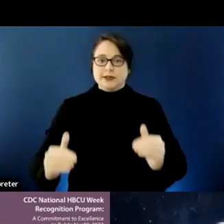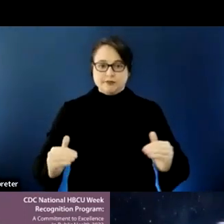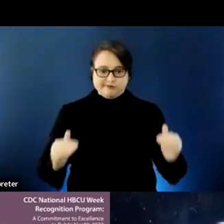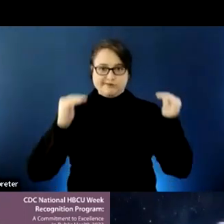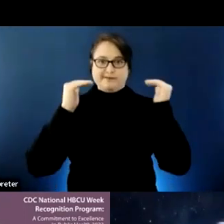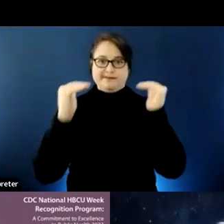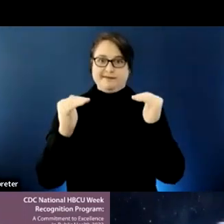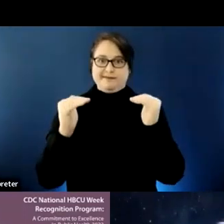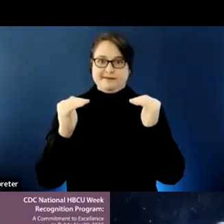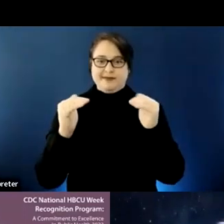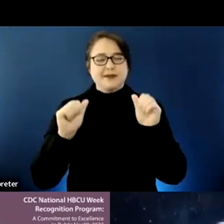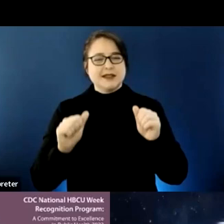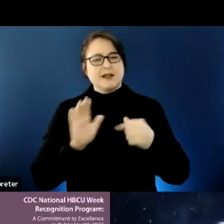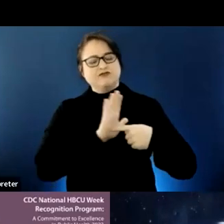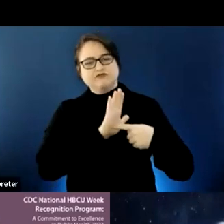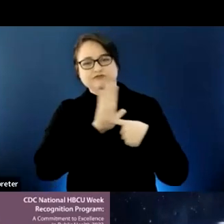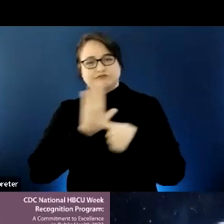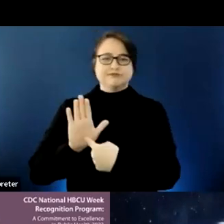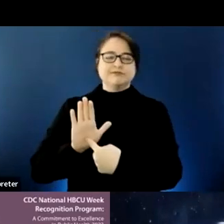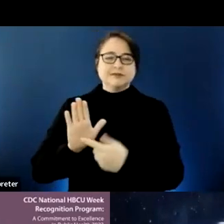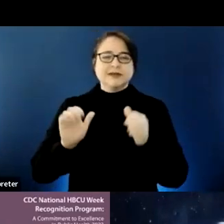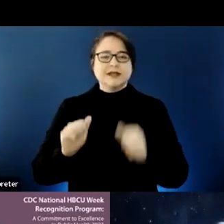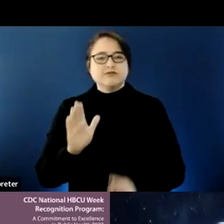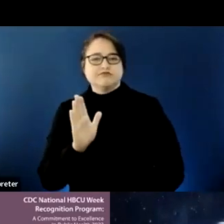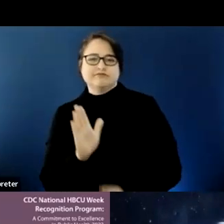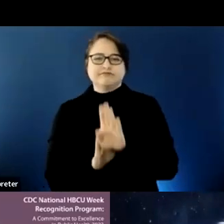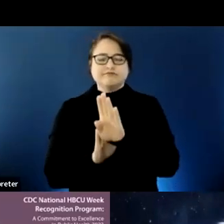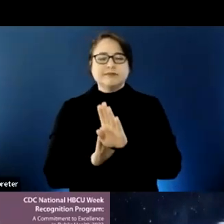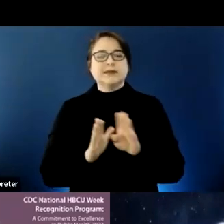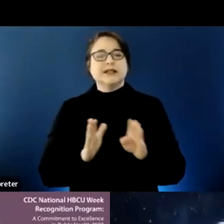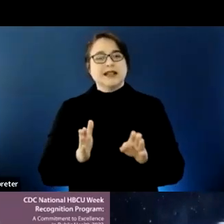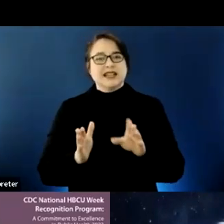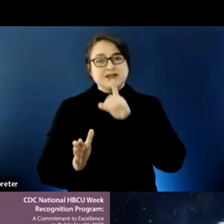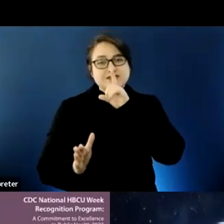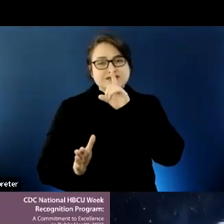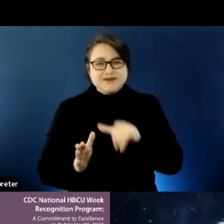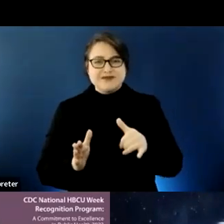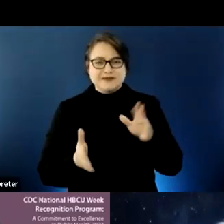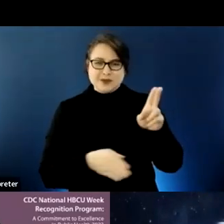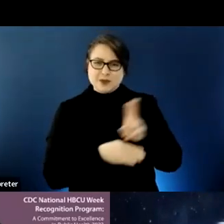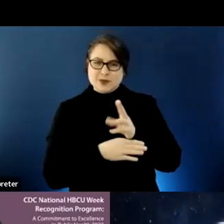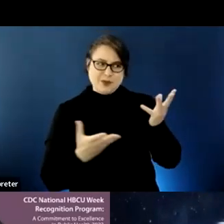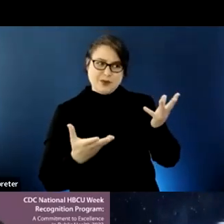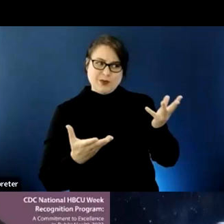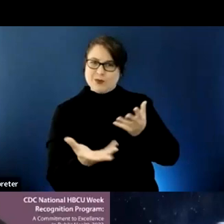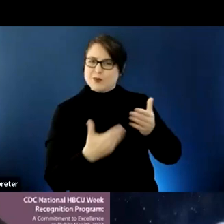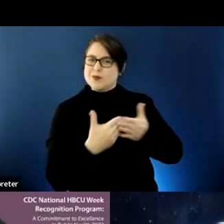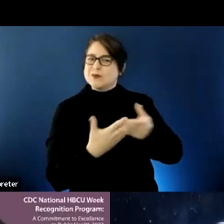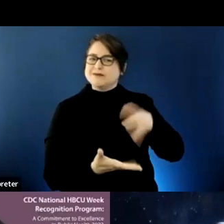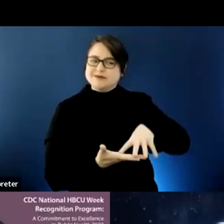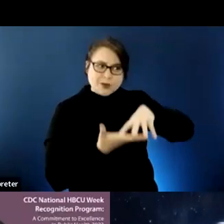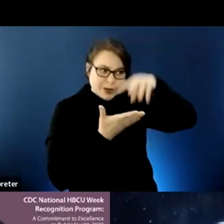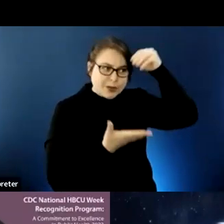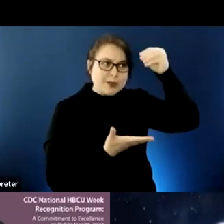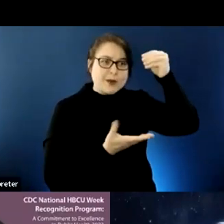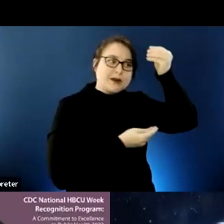And you're able to represent, you're able to grow, and you're able then to parlay back what you learn into public health service to others. So I